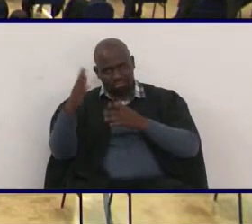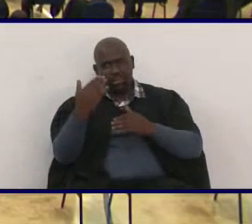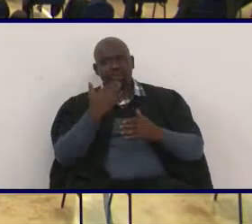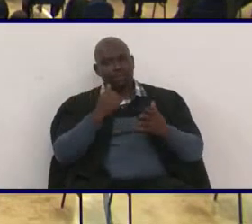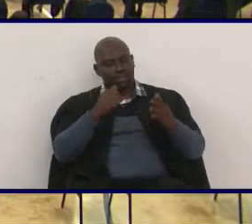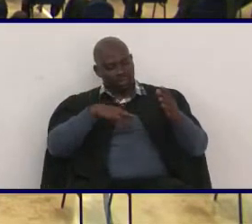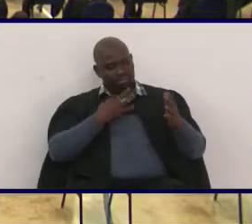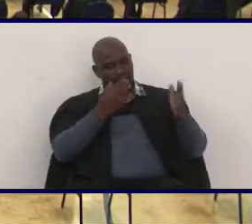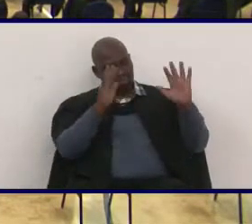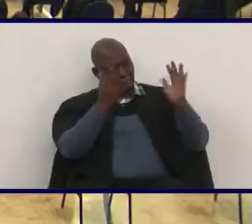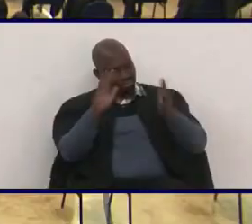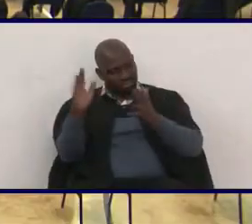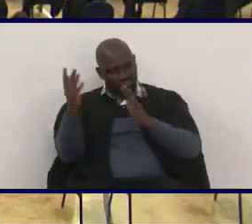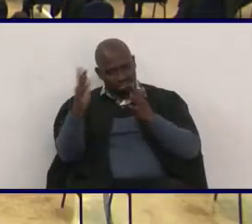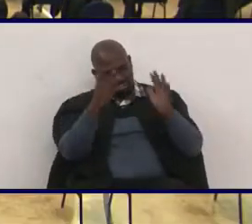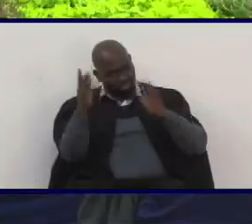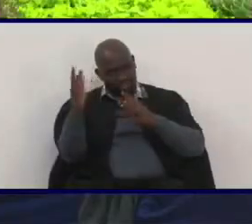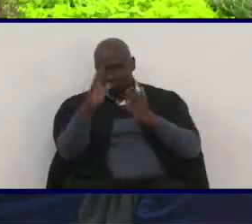applause.